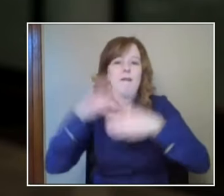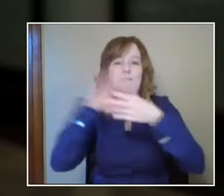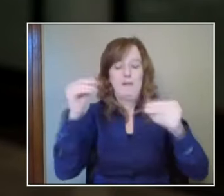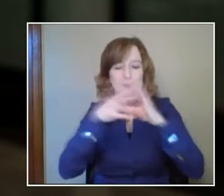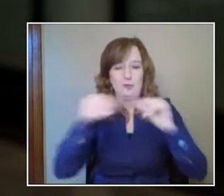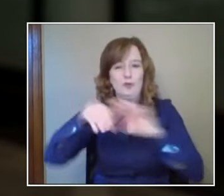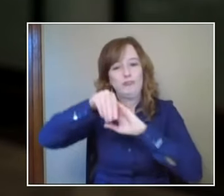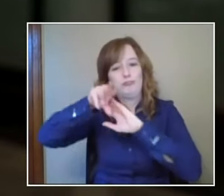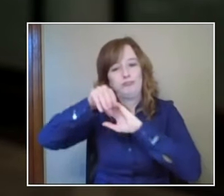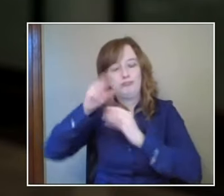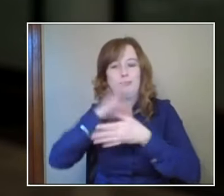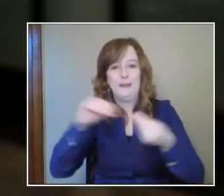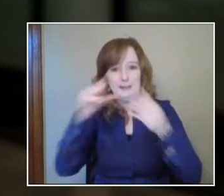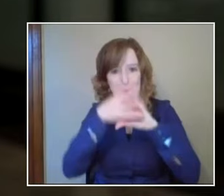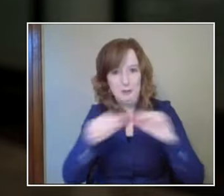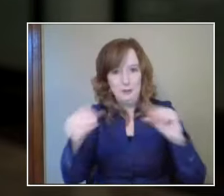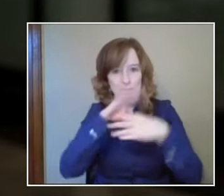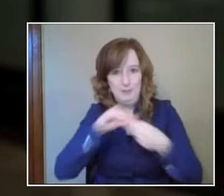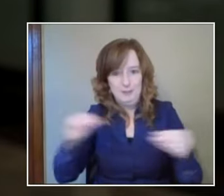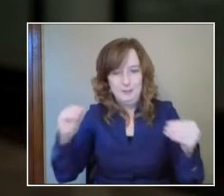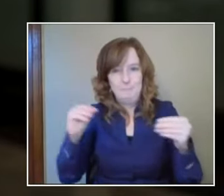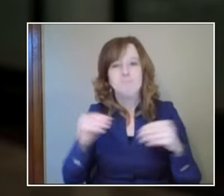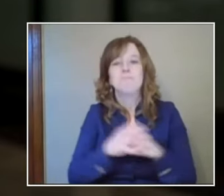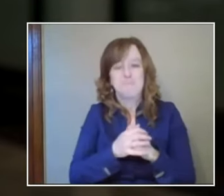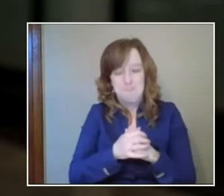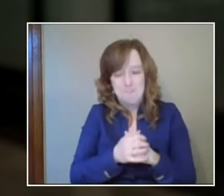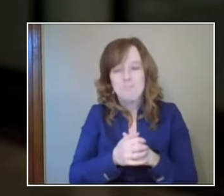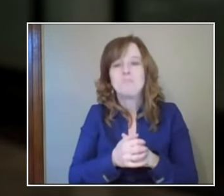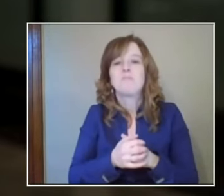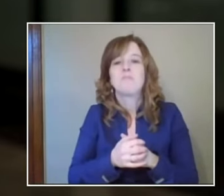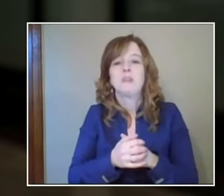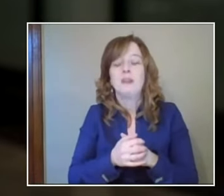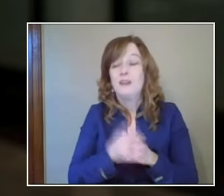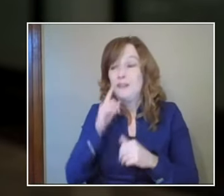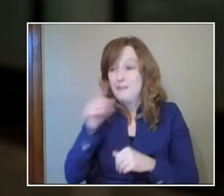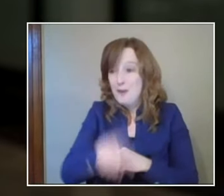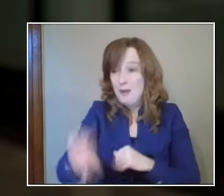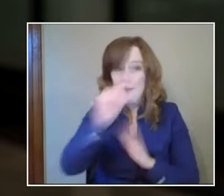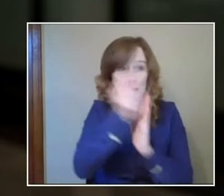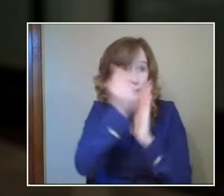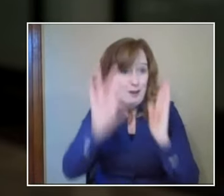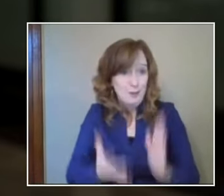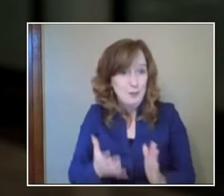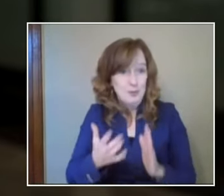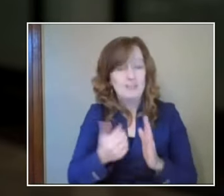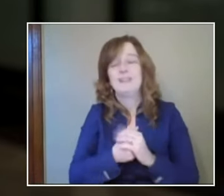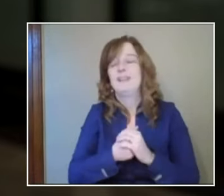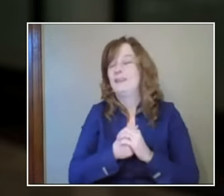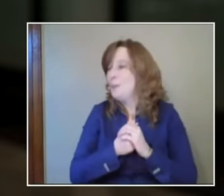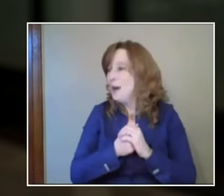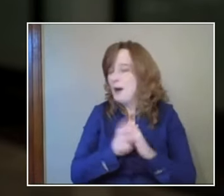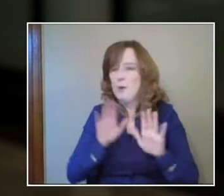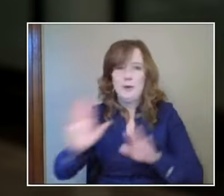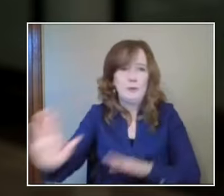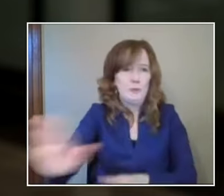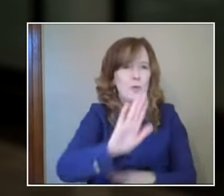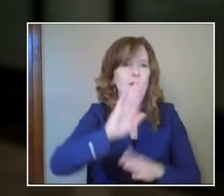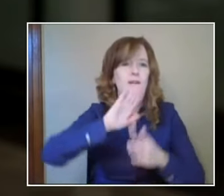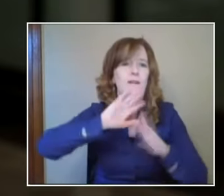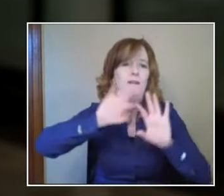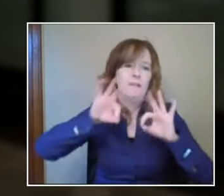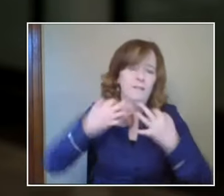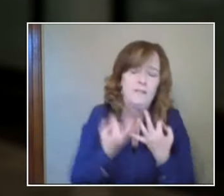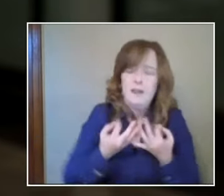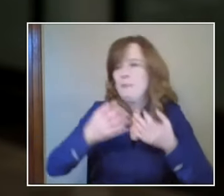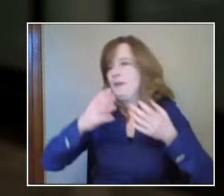recognition. To the graduates of 2020 and the countless family members and friends whose